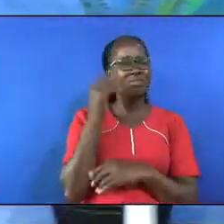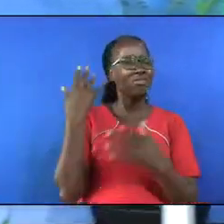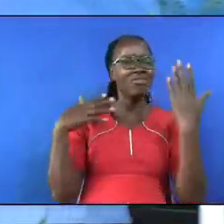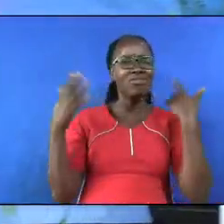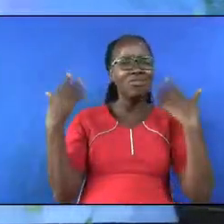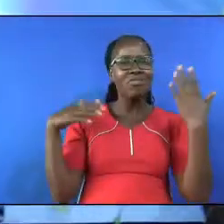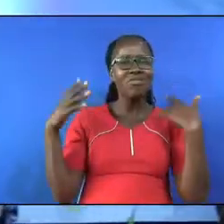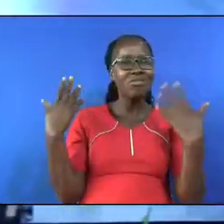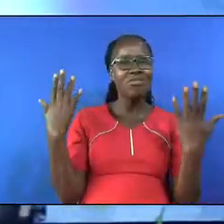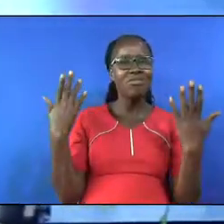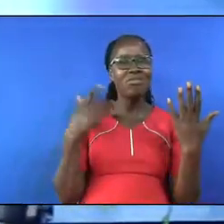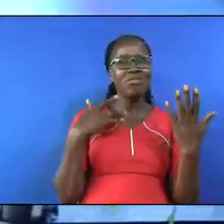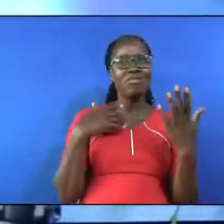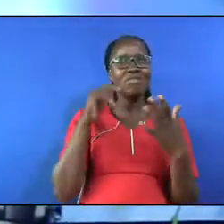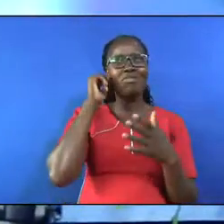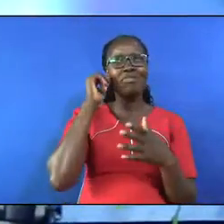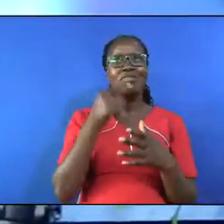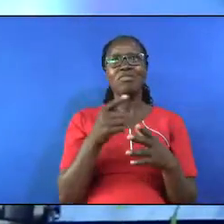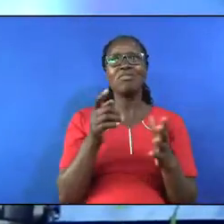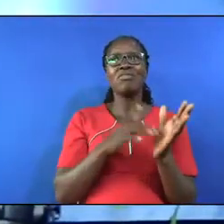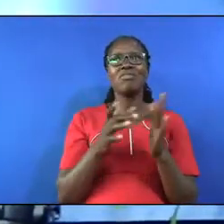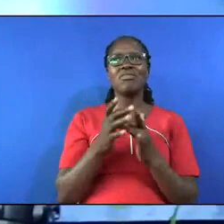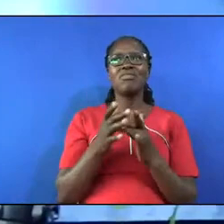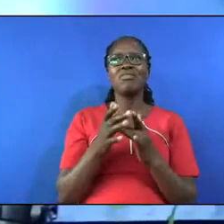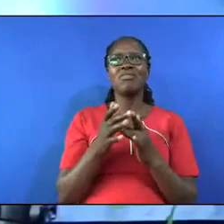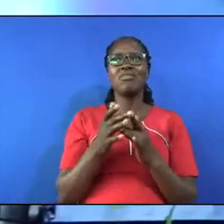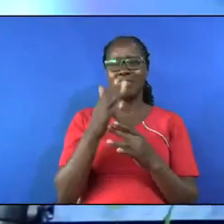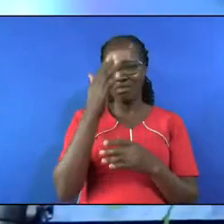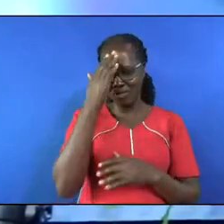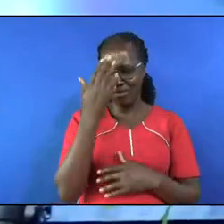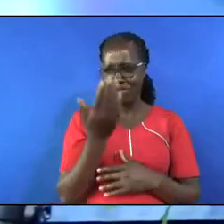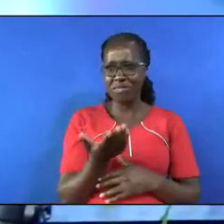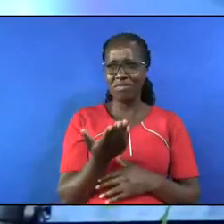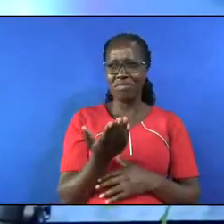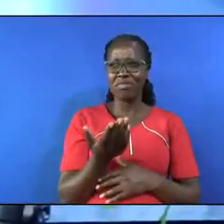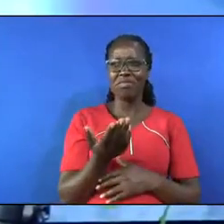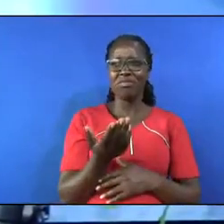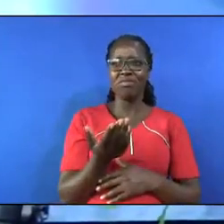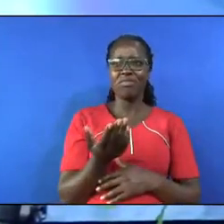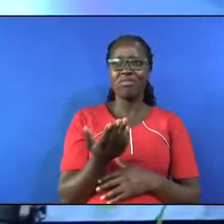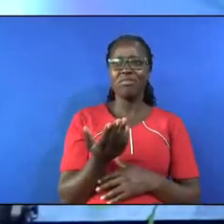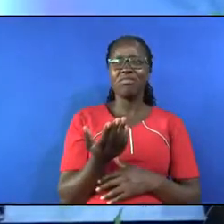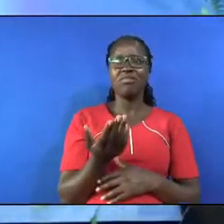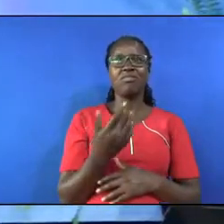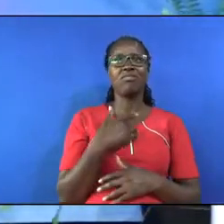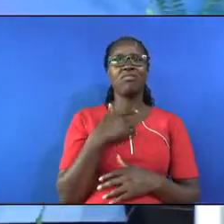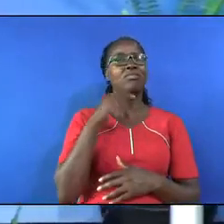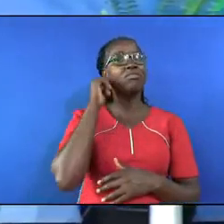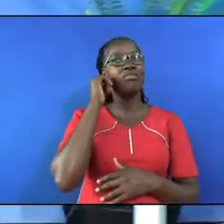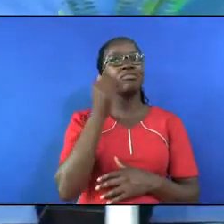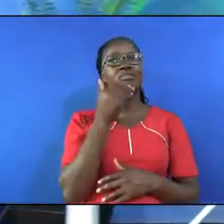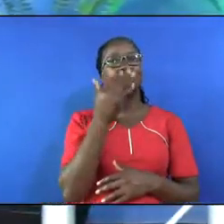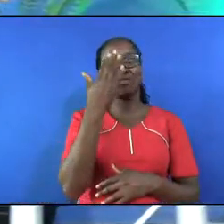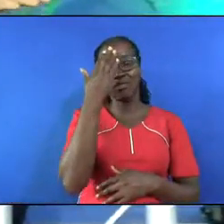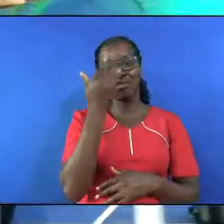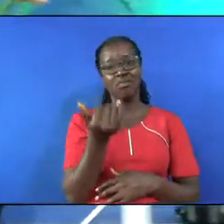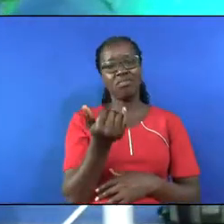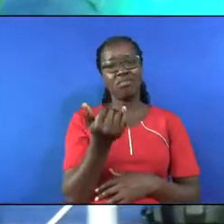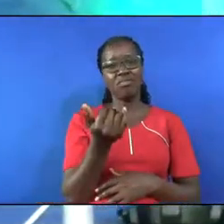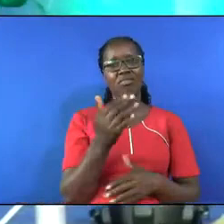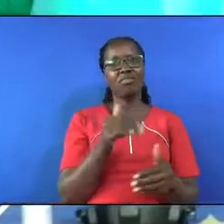and you tell me that Jesus is meek and humble. I'm not seeing Christ in you. Why should I obey you? Why should I